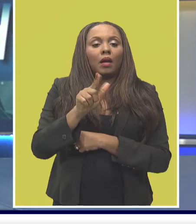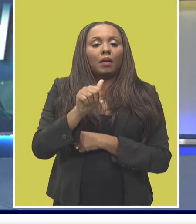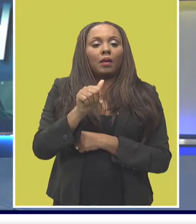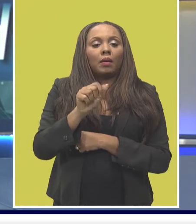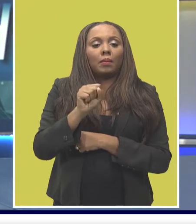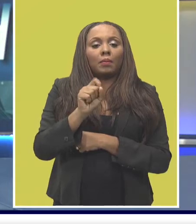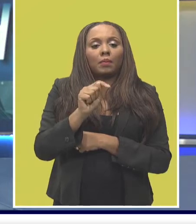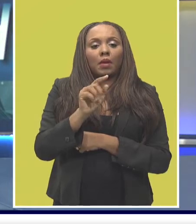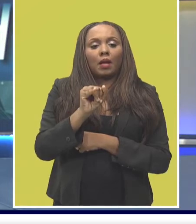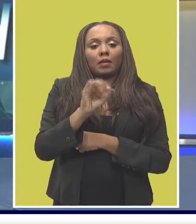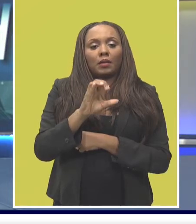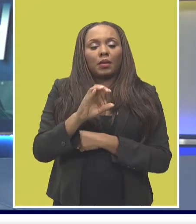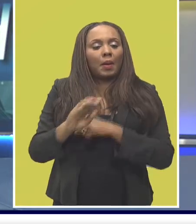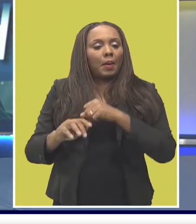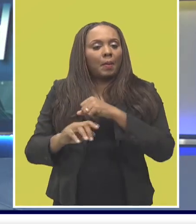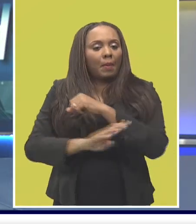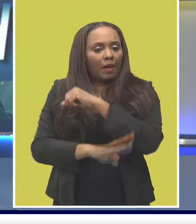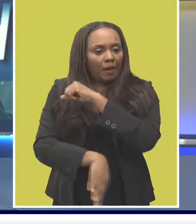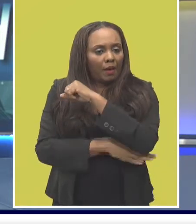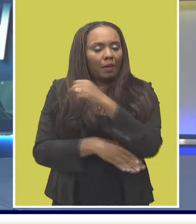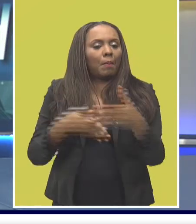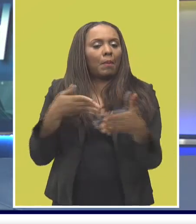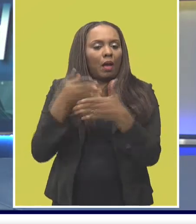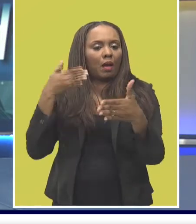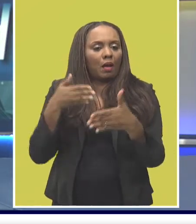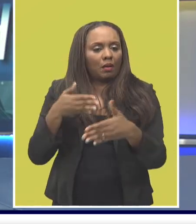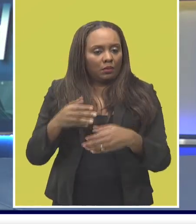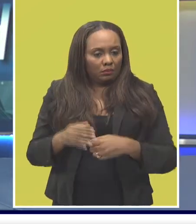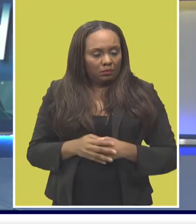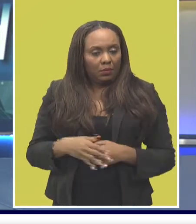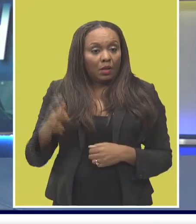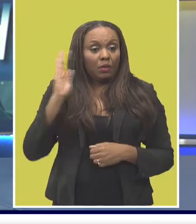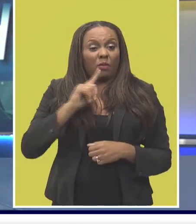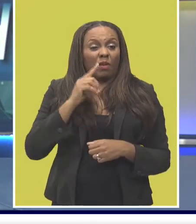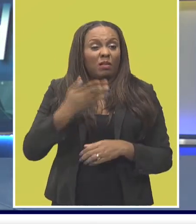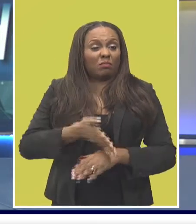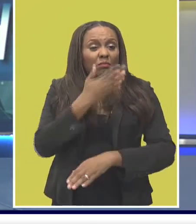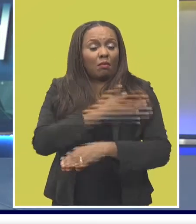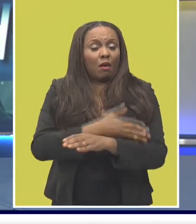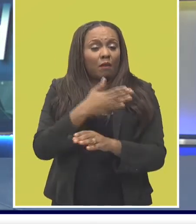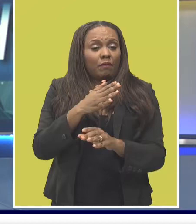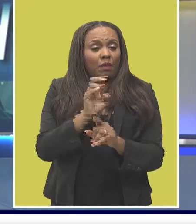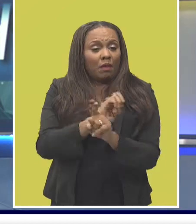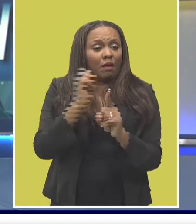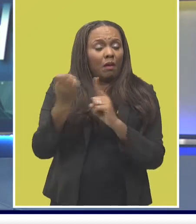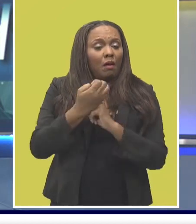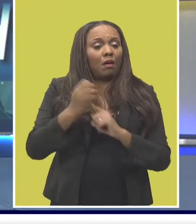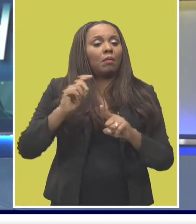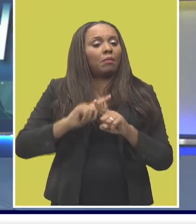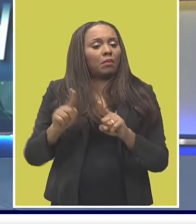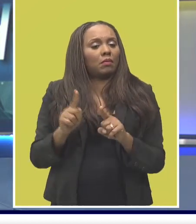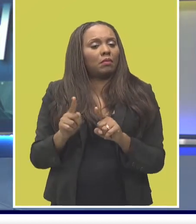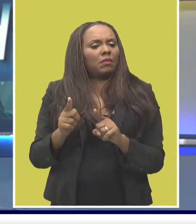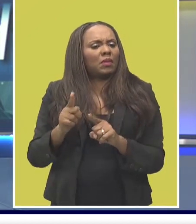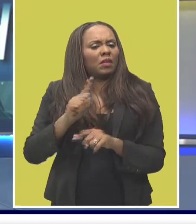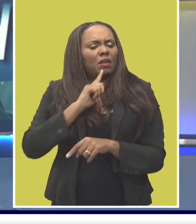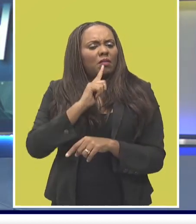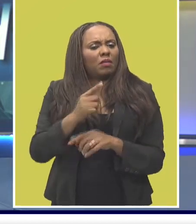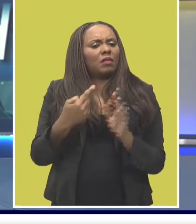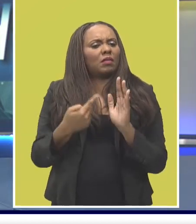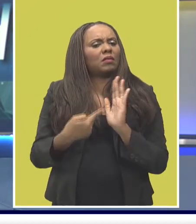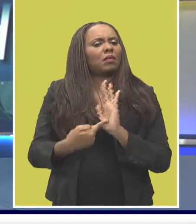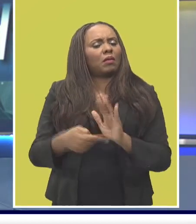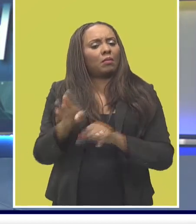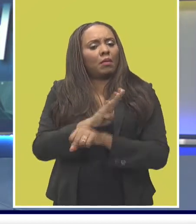effect. While the bans will bring significant benefits to the environment, Minister Humphrey says they have also given Barbadians a chance to show